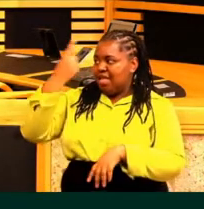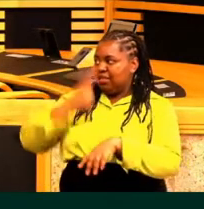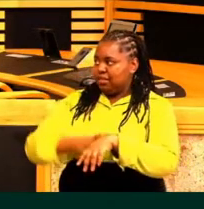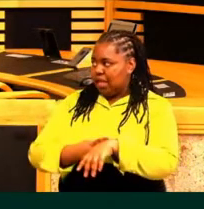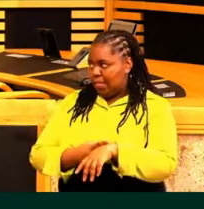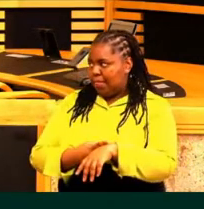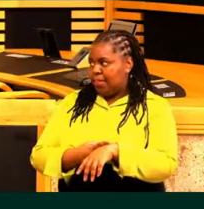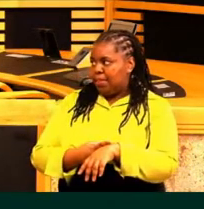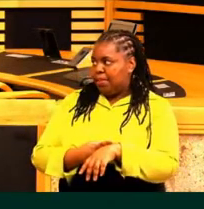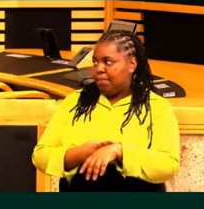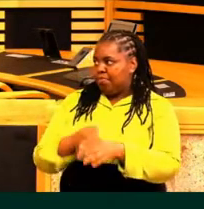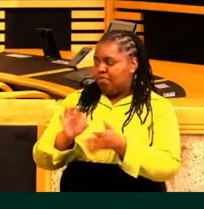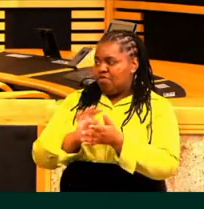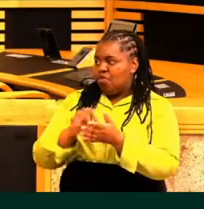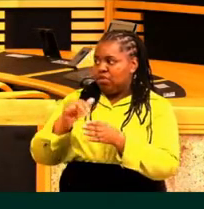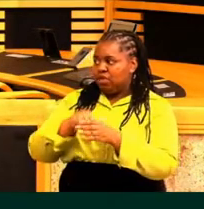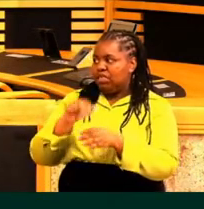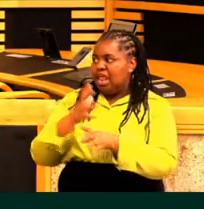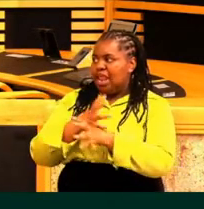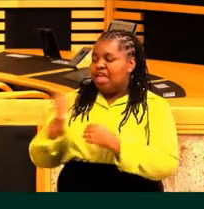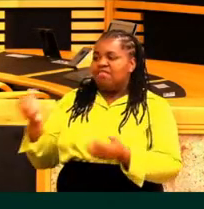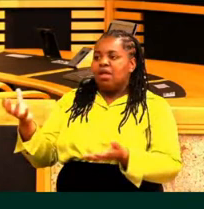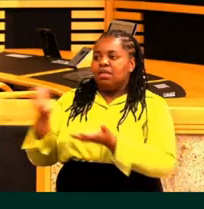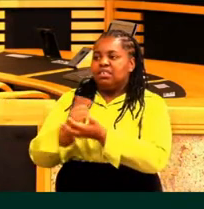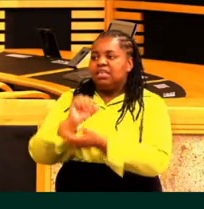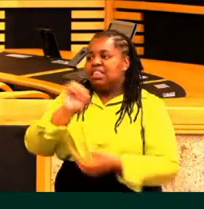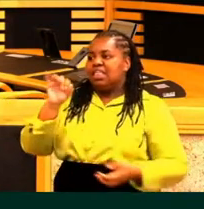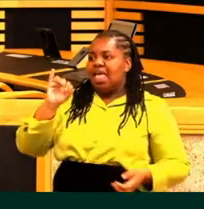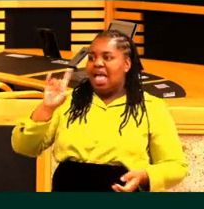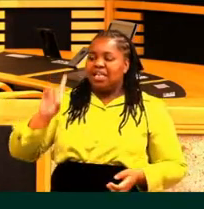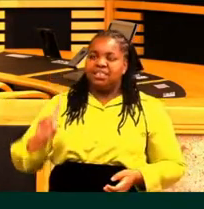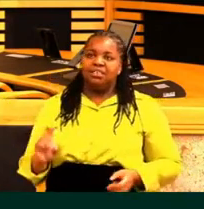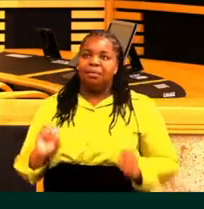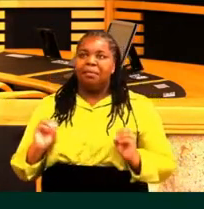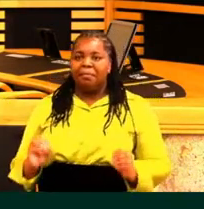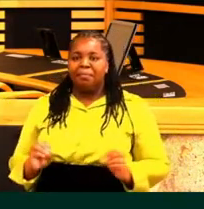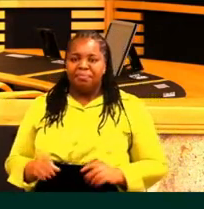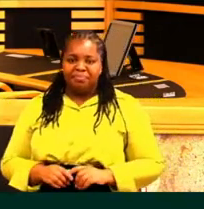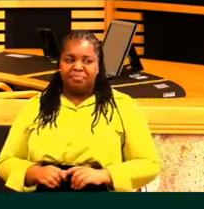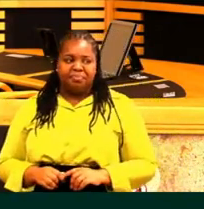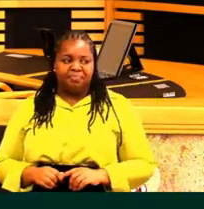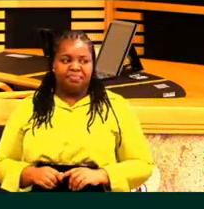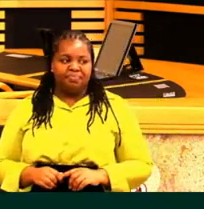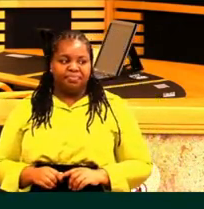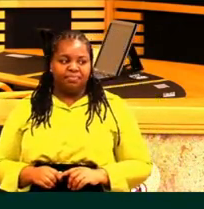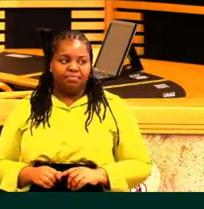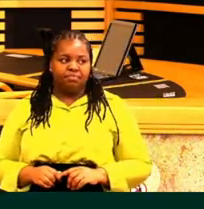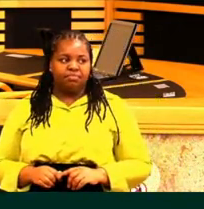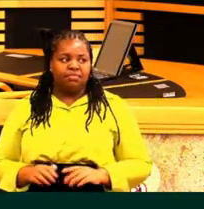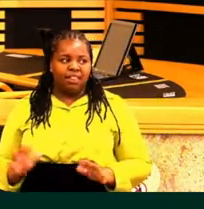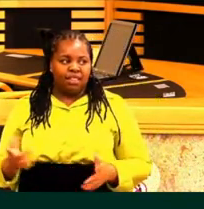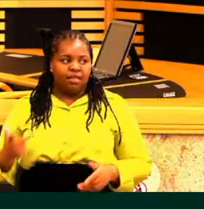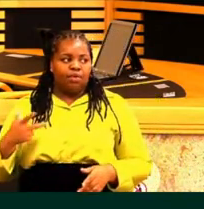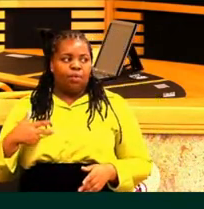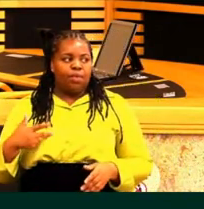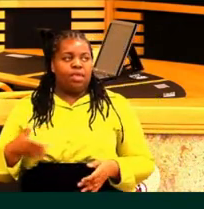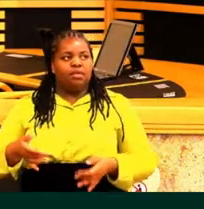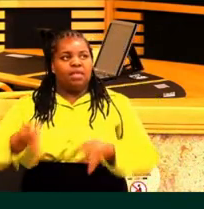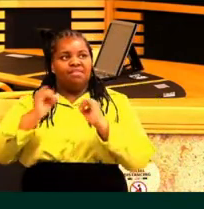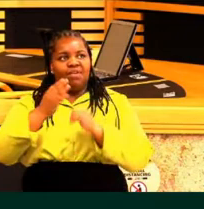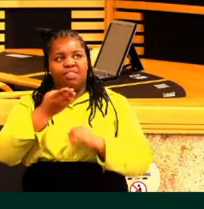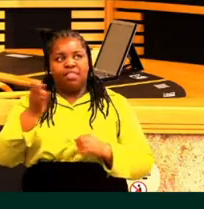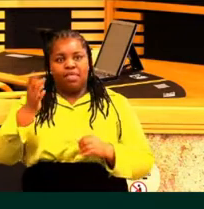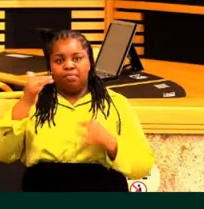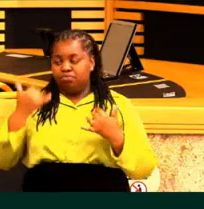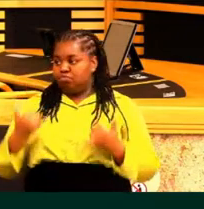group have not yet collected their identity documentation we therefore invited them to